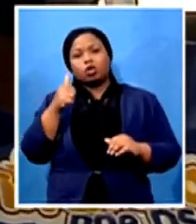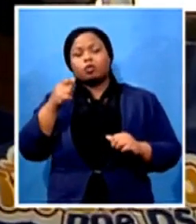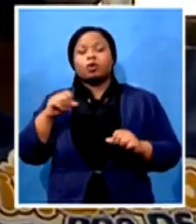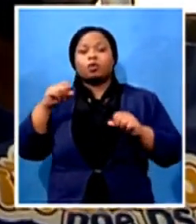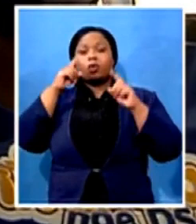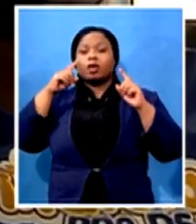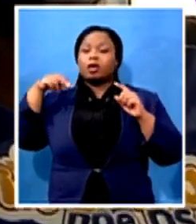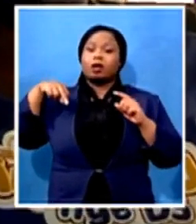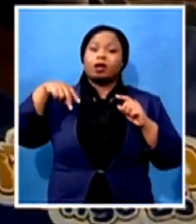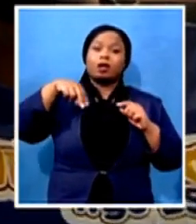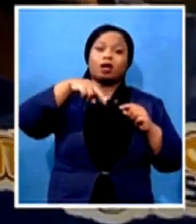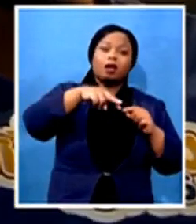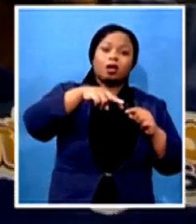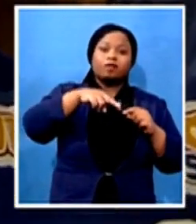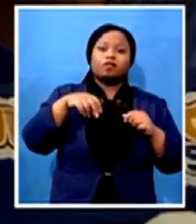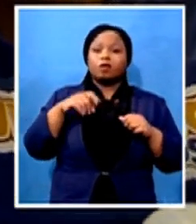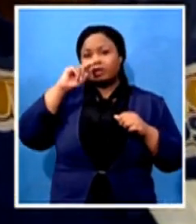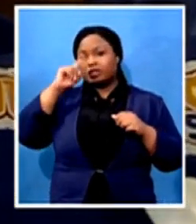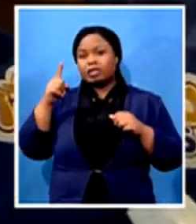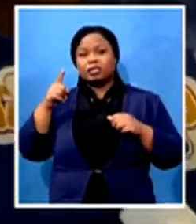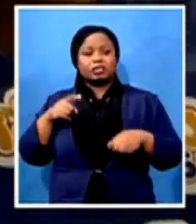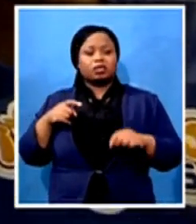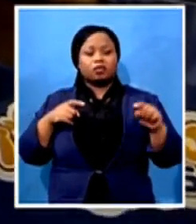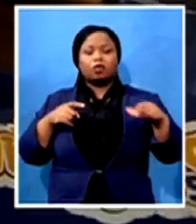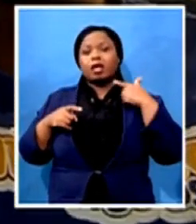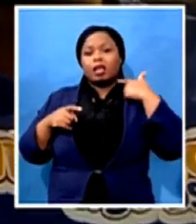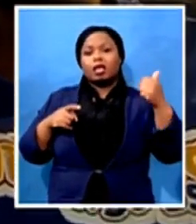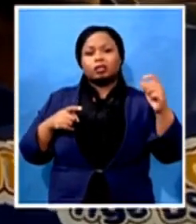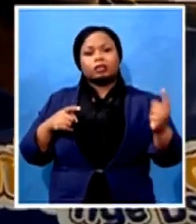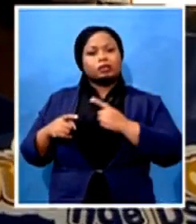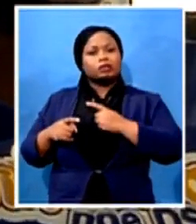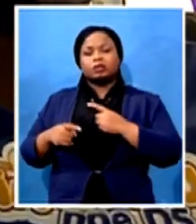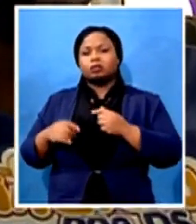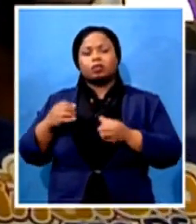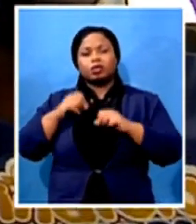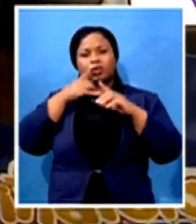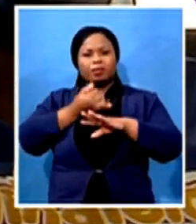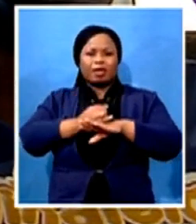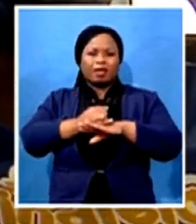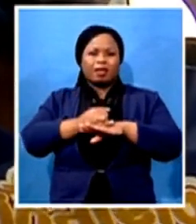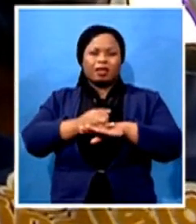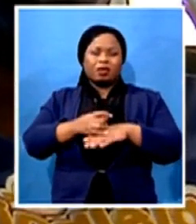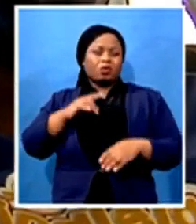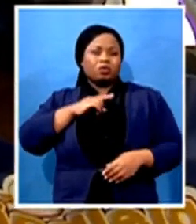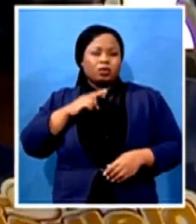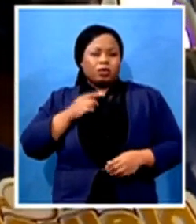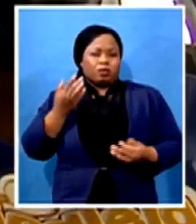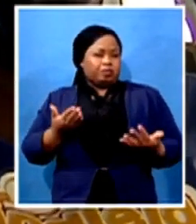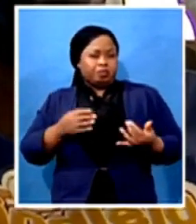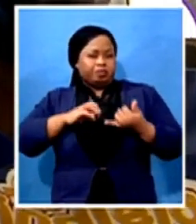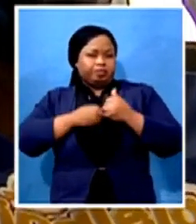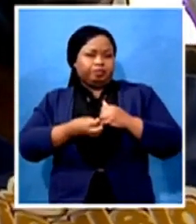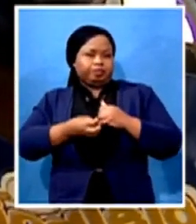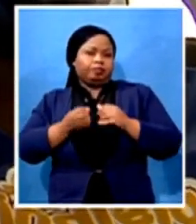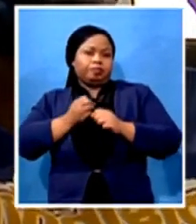much earlier. So there's clearly going to be some kind, or needs to be some kind of a